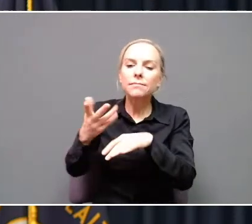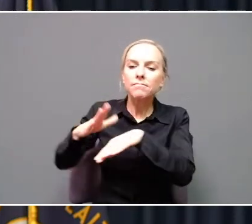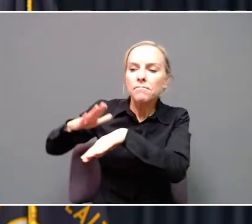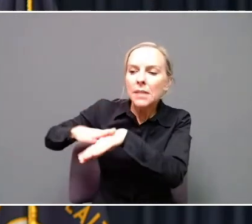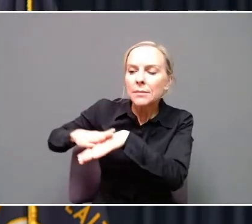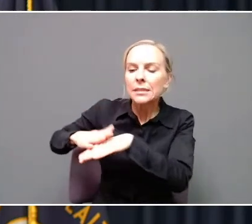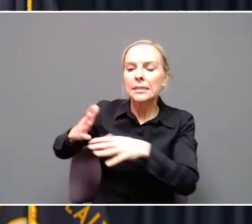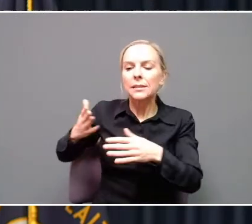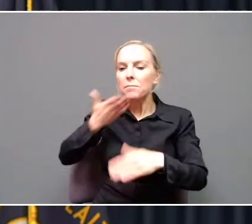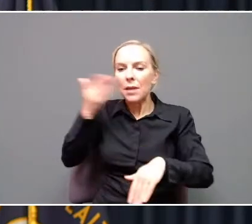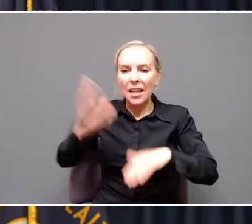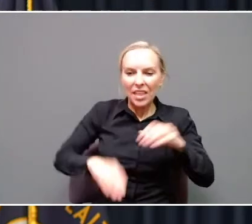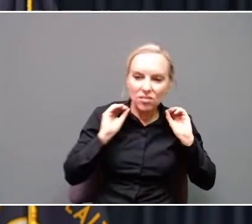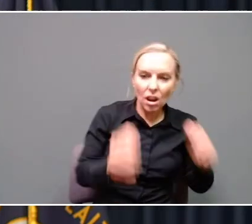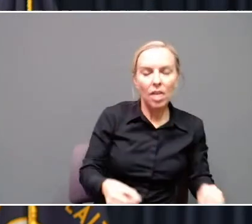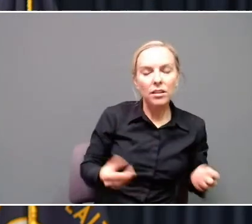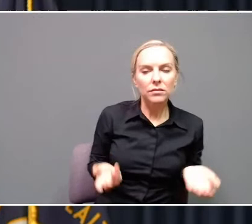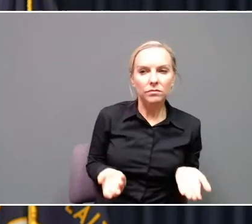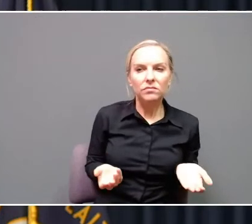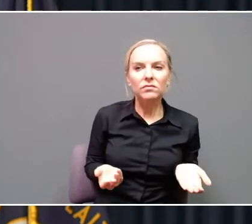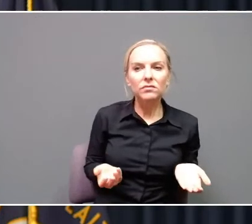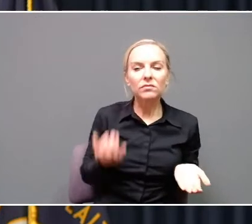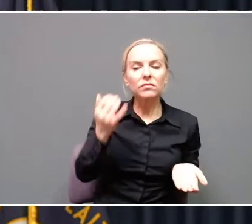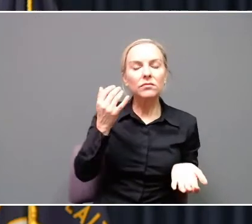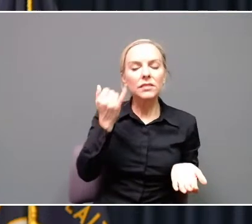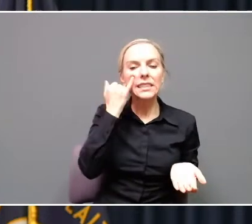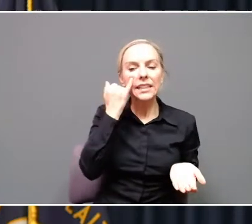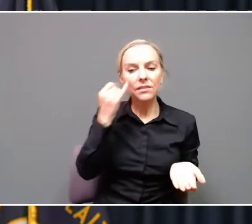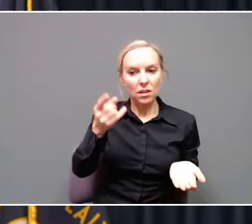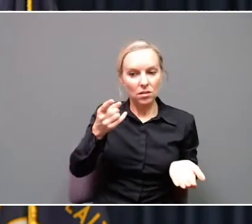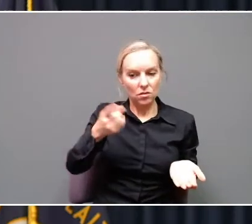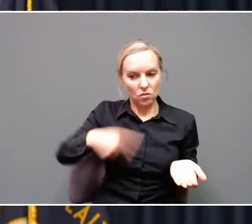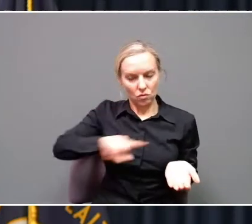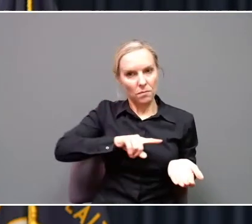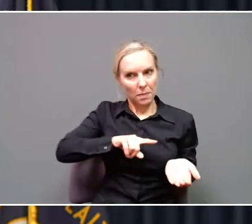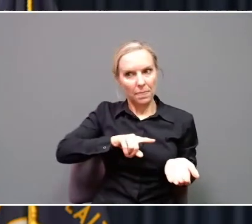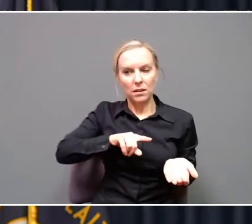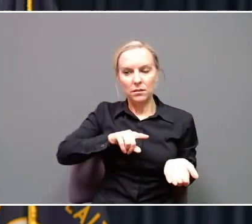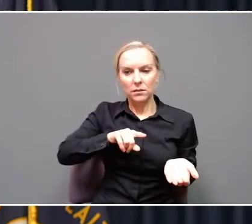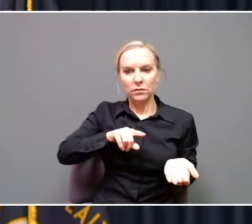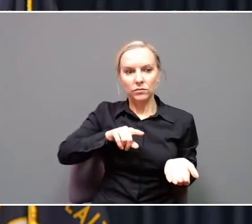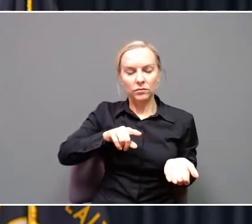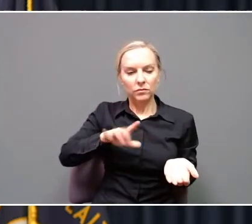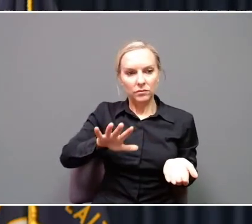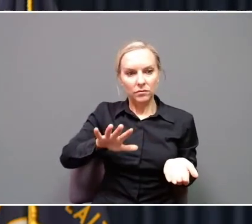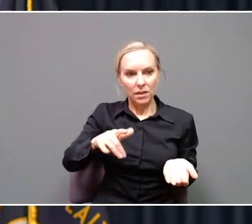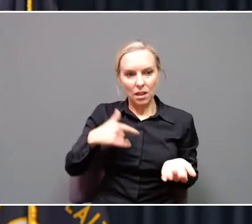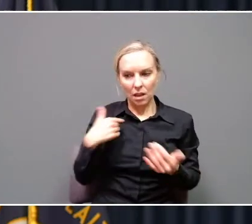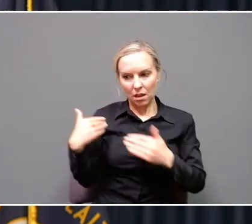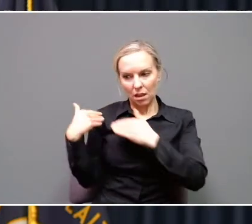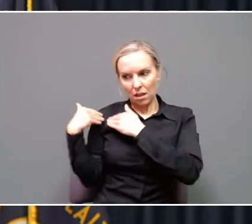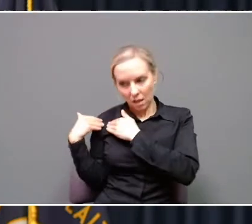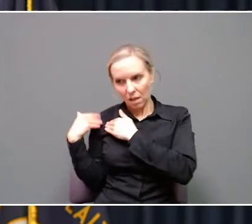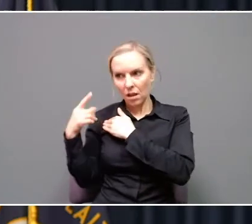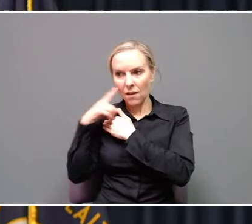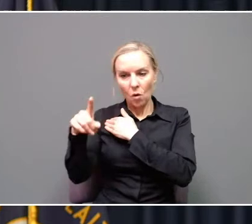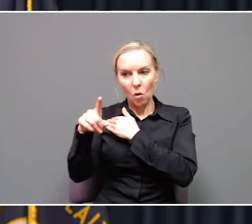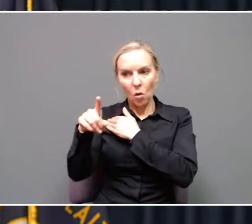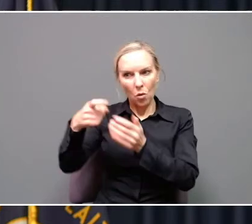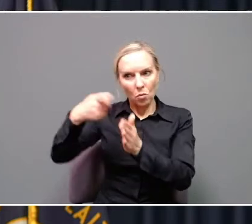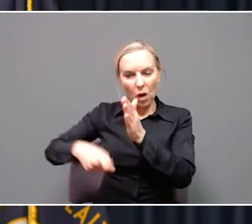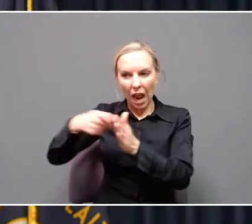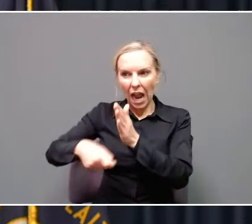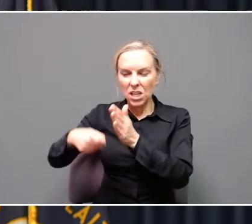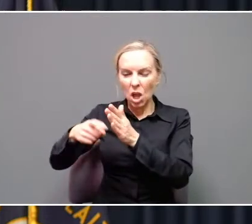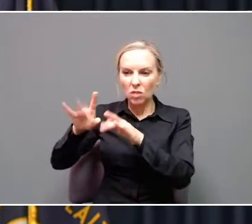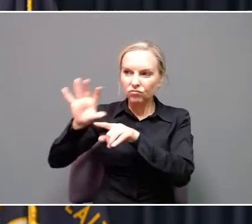no relief. And if we are going to hold somebody to task, like I was able to as Attorney General for price gouging, the